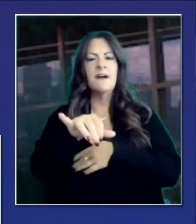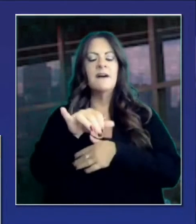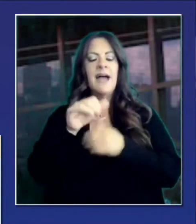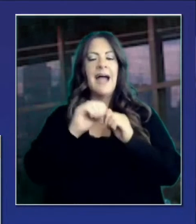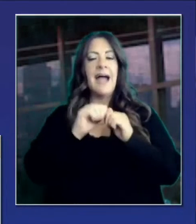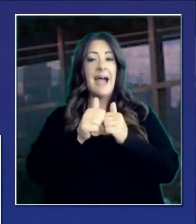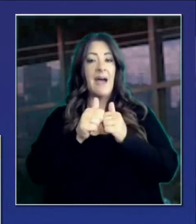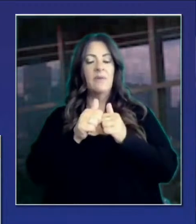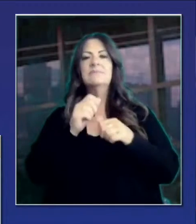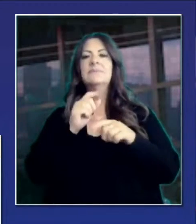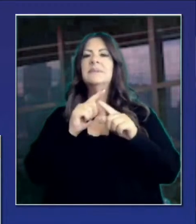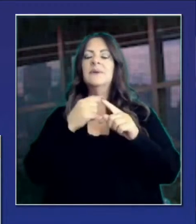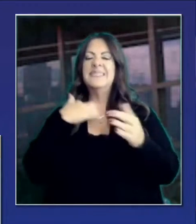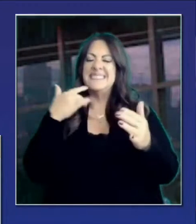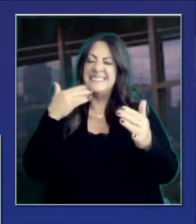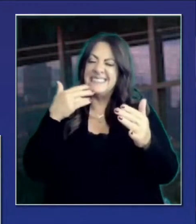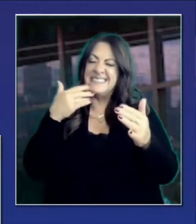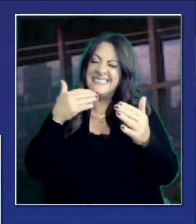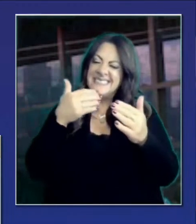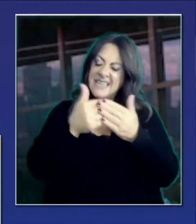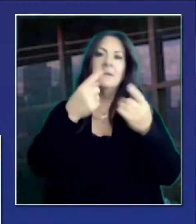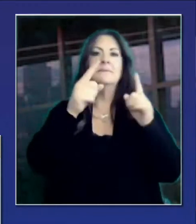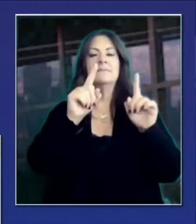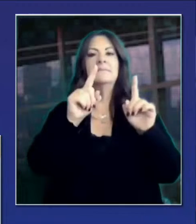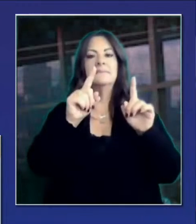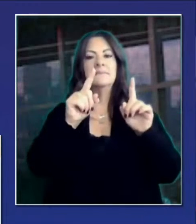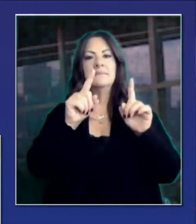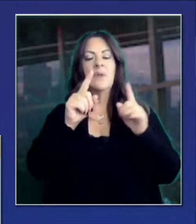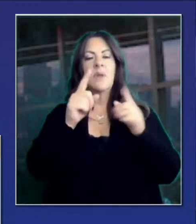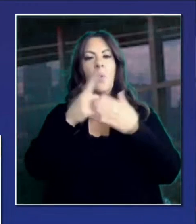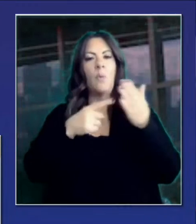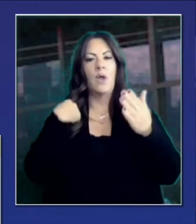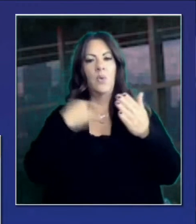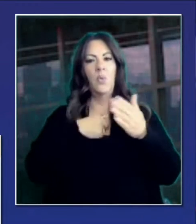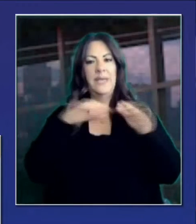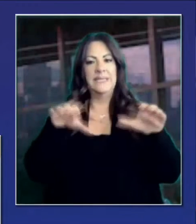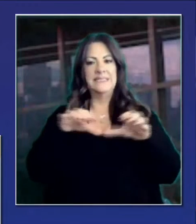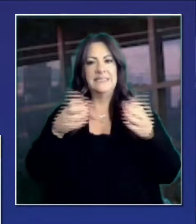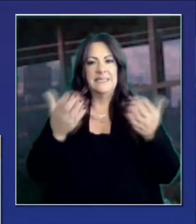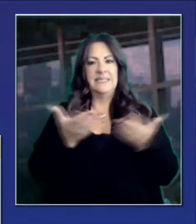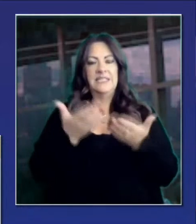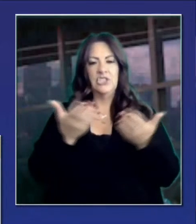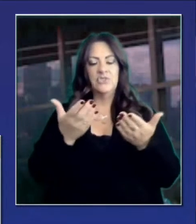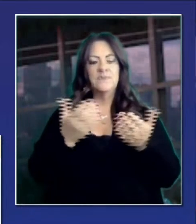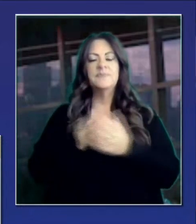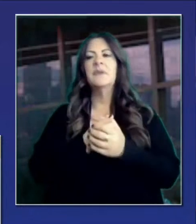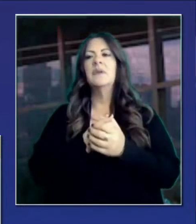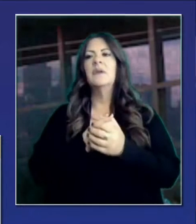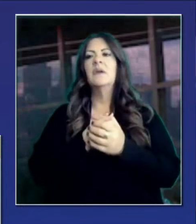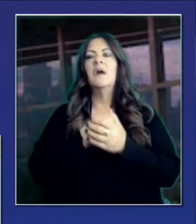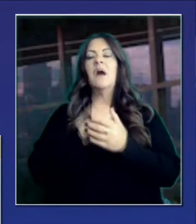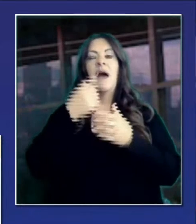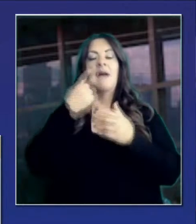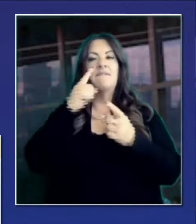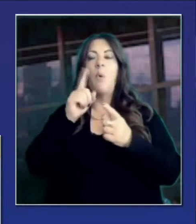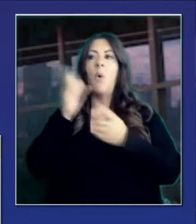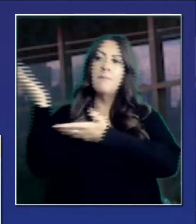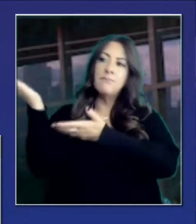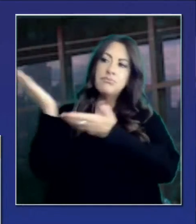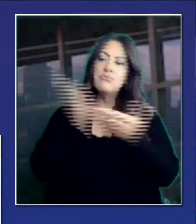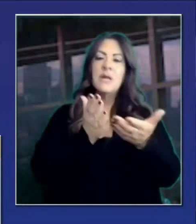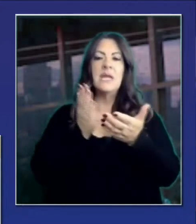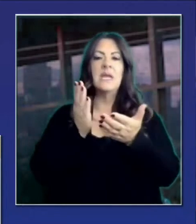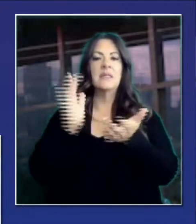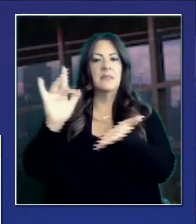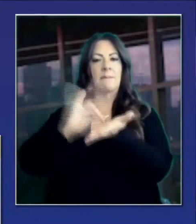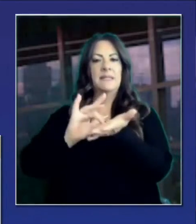perhaps, but that last mile in particular as it relates to the administration of vaccines. Over the course of that